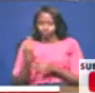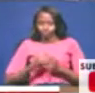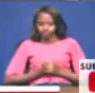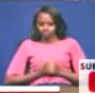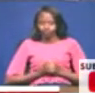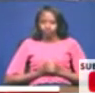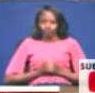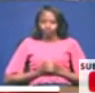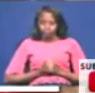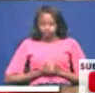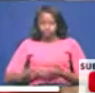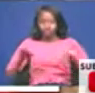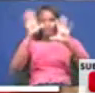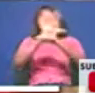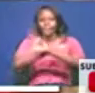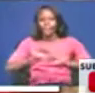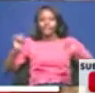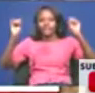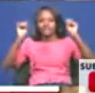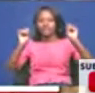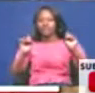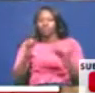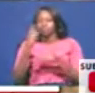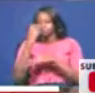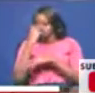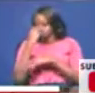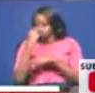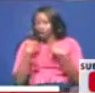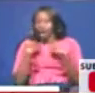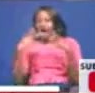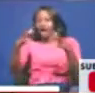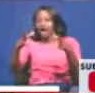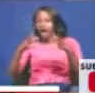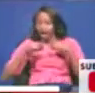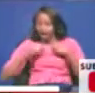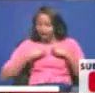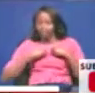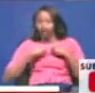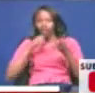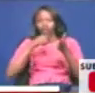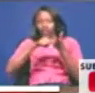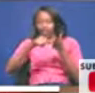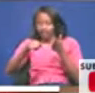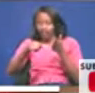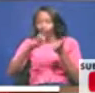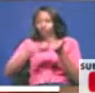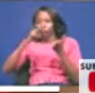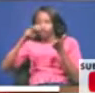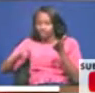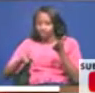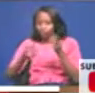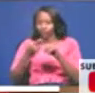President William Ruto on Tuesday announced that he had received a resignation letter from Director of Criminal Investigations, George Kinoti. I